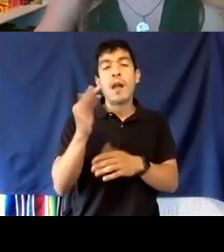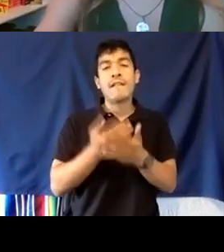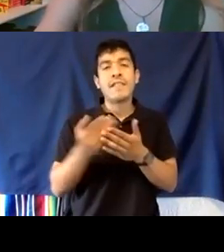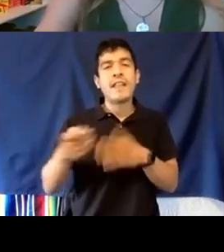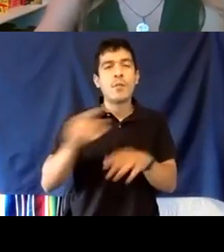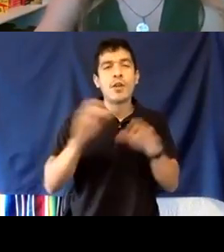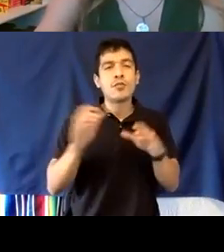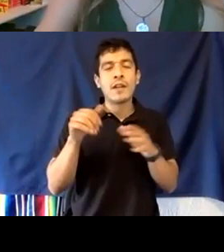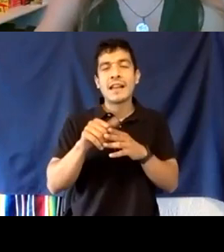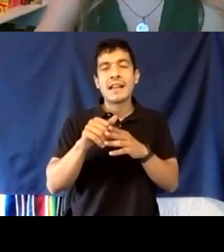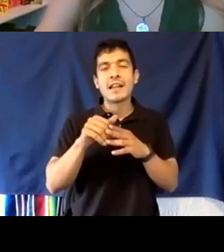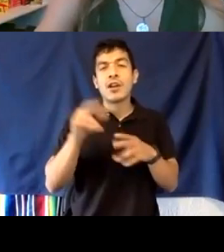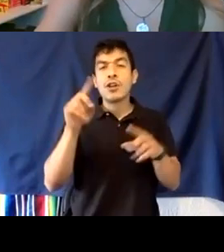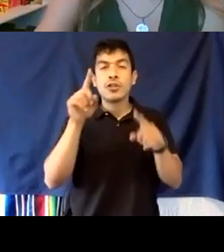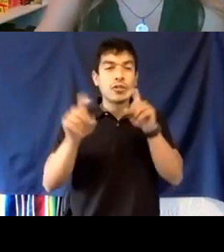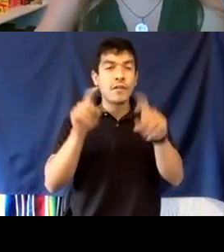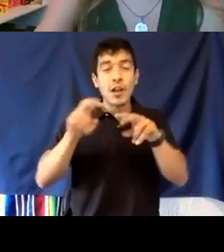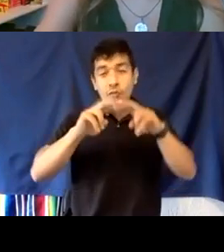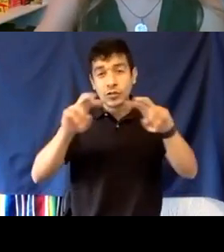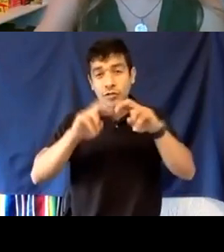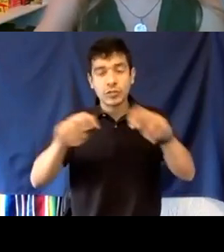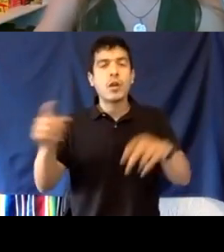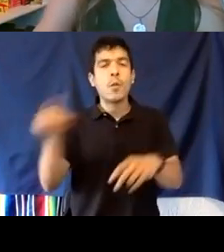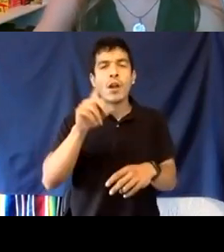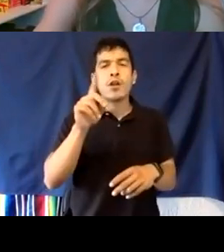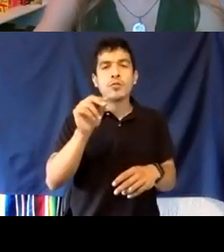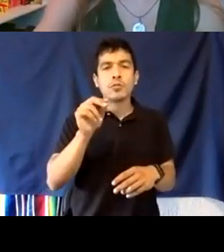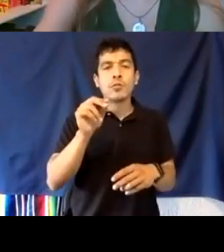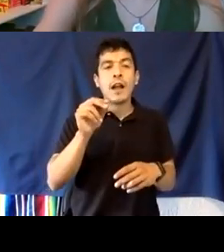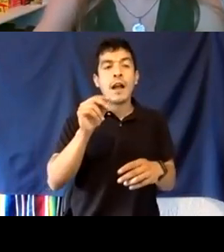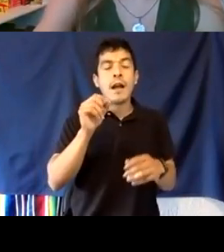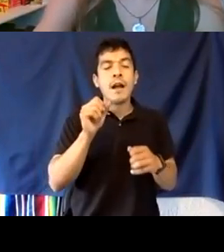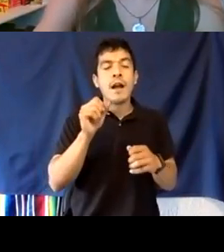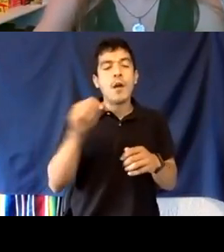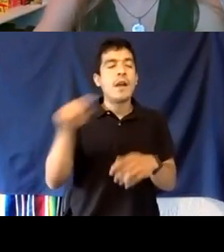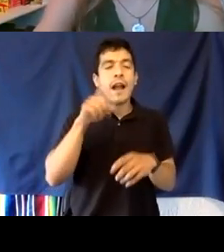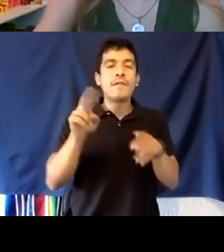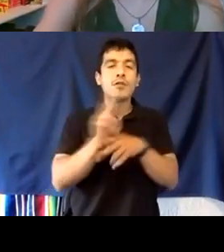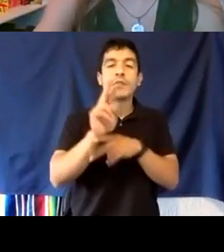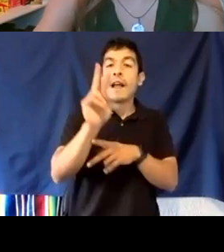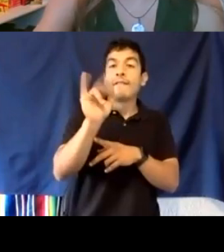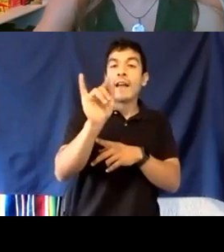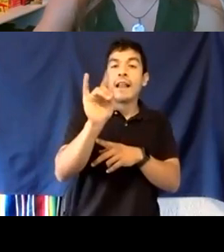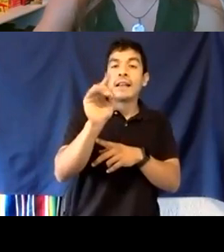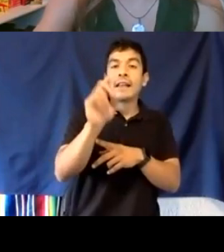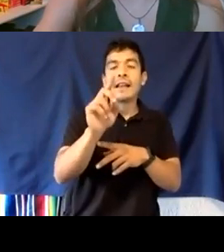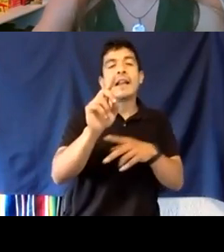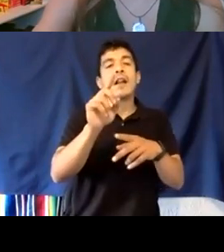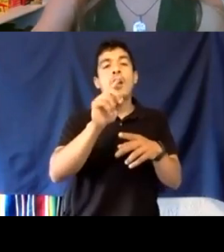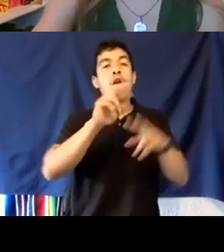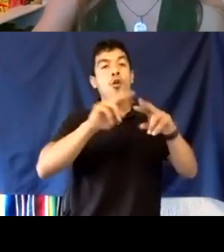really solid survey research is we use validated, tested survey questions from other literature and other scholars as much as we possibly